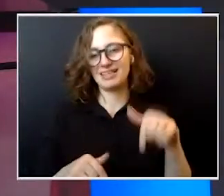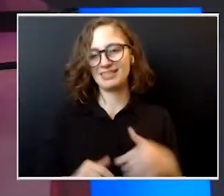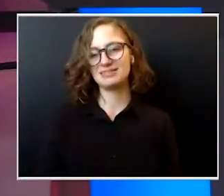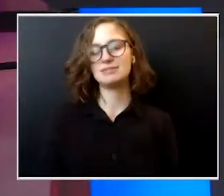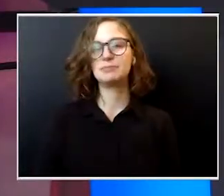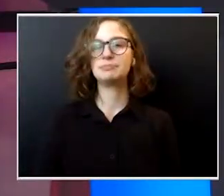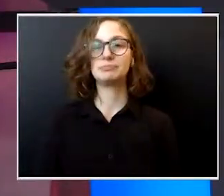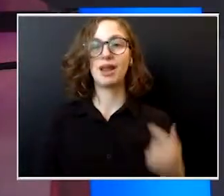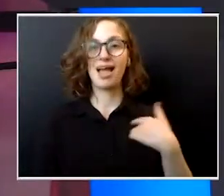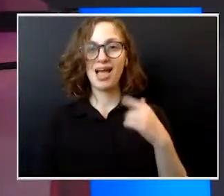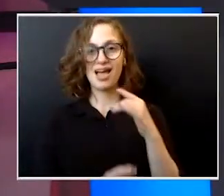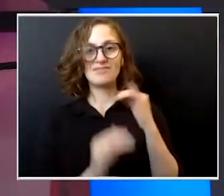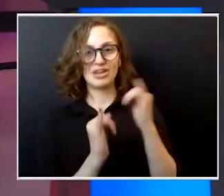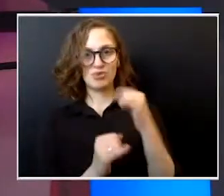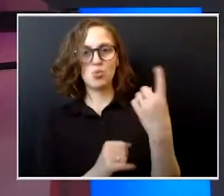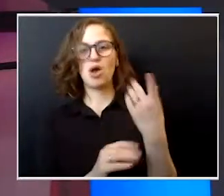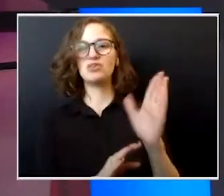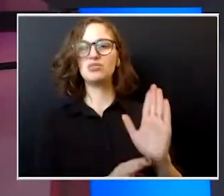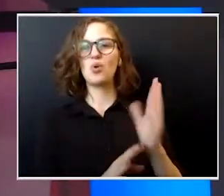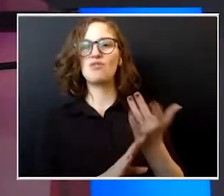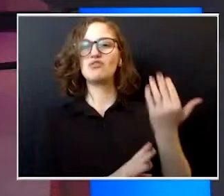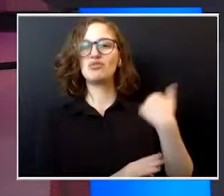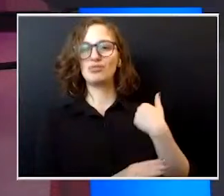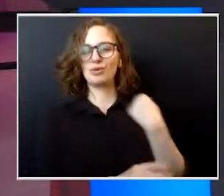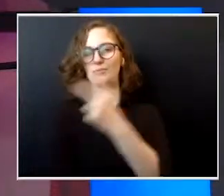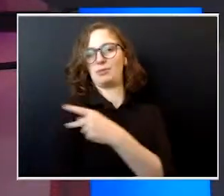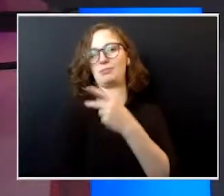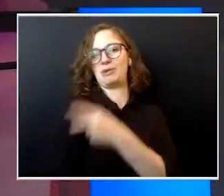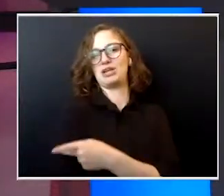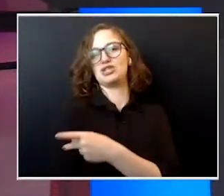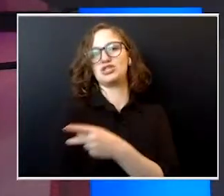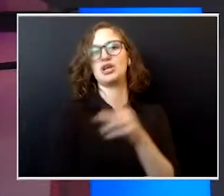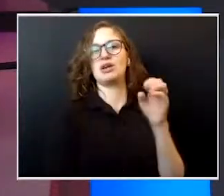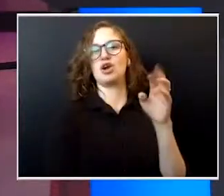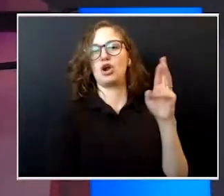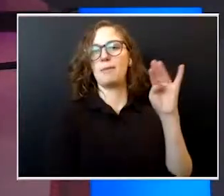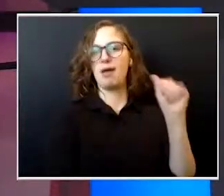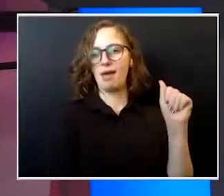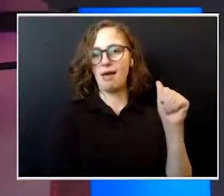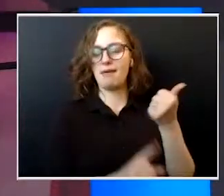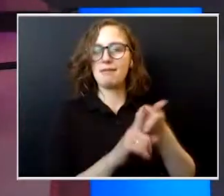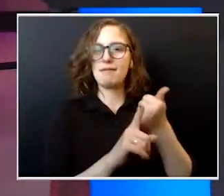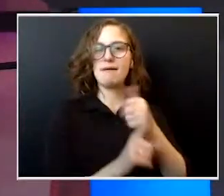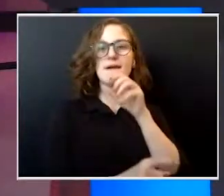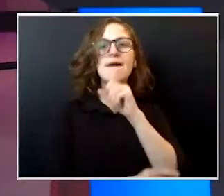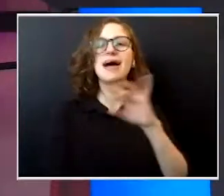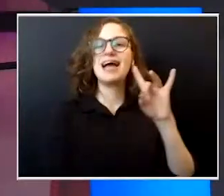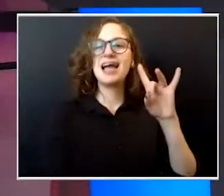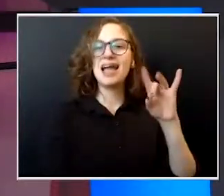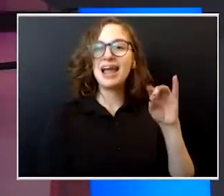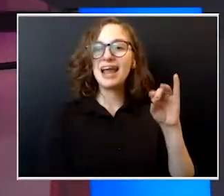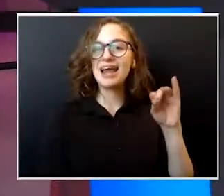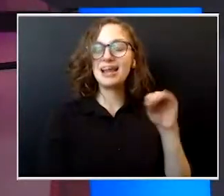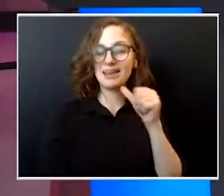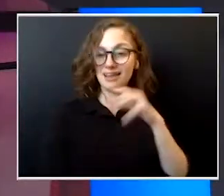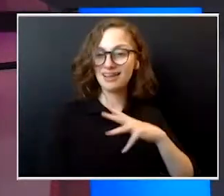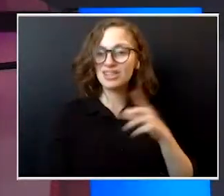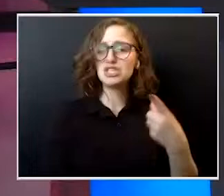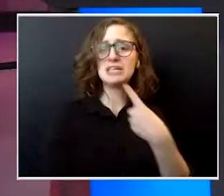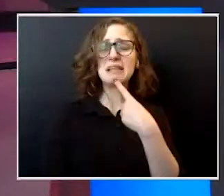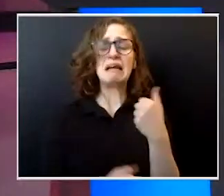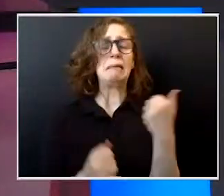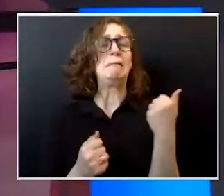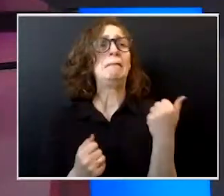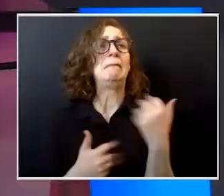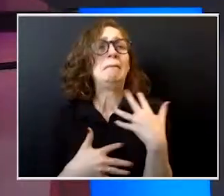patients, Irma, who was an 80-year-old woman who said she was so terrified, and then you came in and said, "Don't worry, I